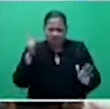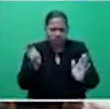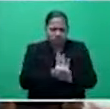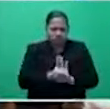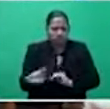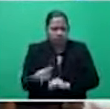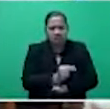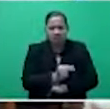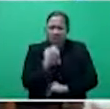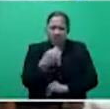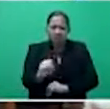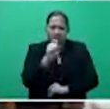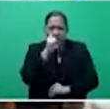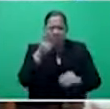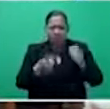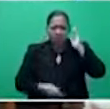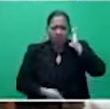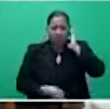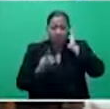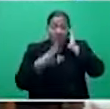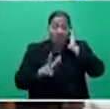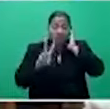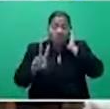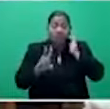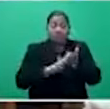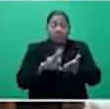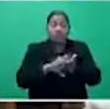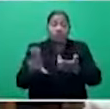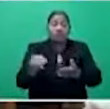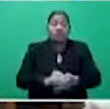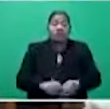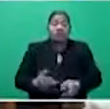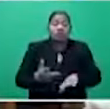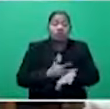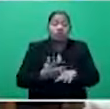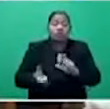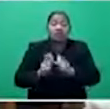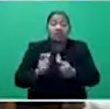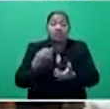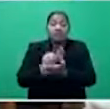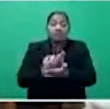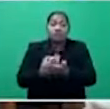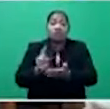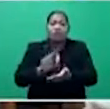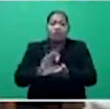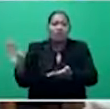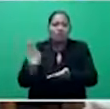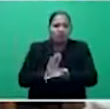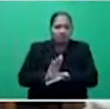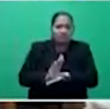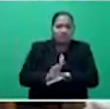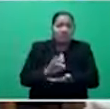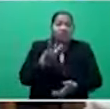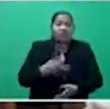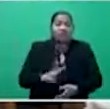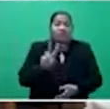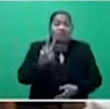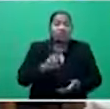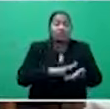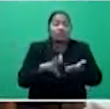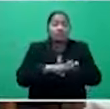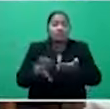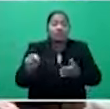$270 million, of which $32 million we got from the Green Climate Fund as a grant. $32 million is a grant from the